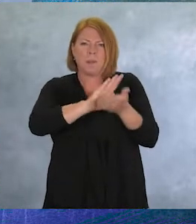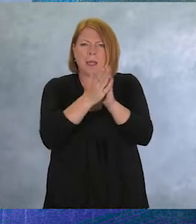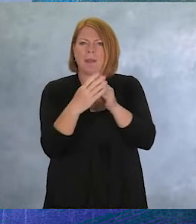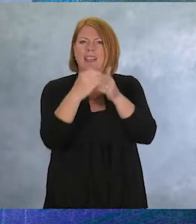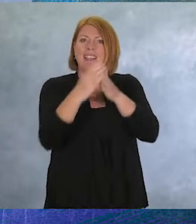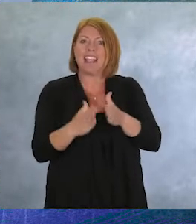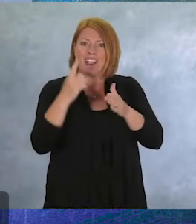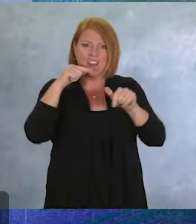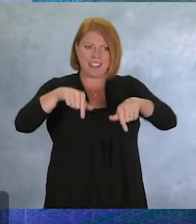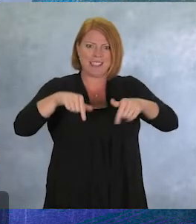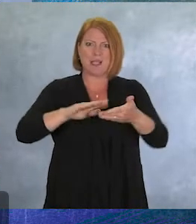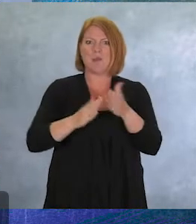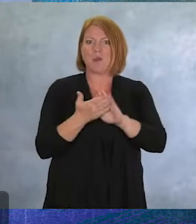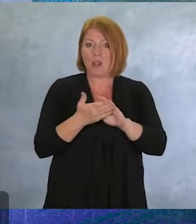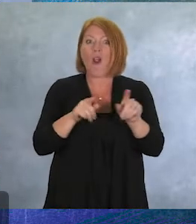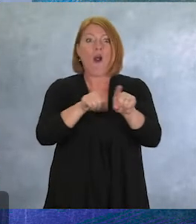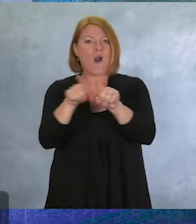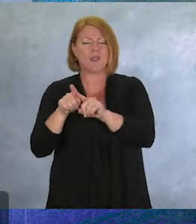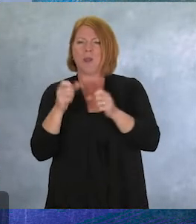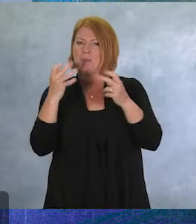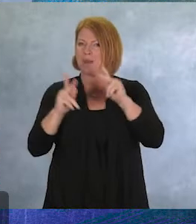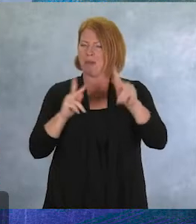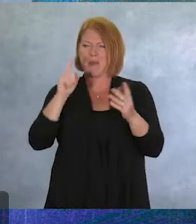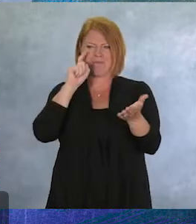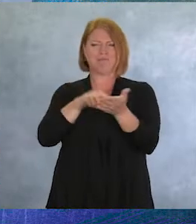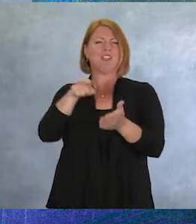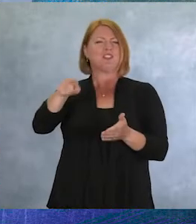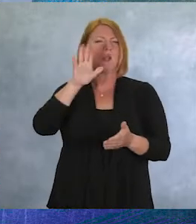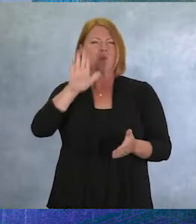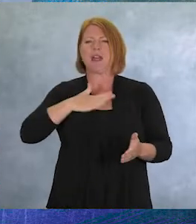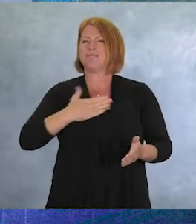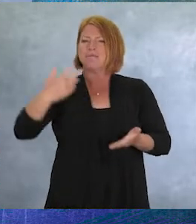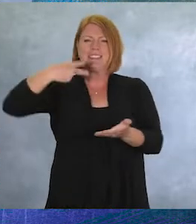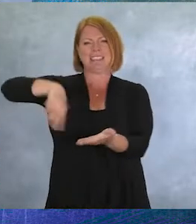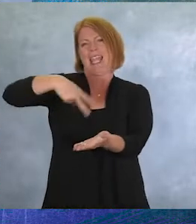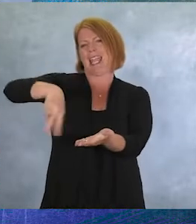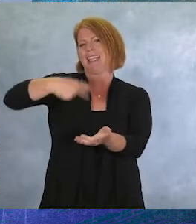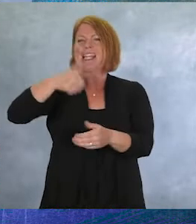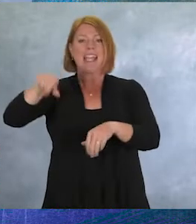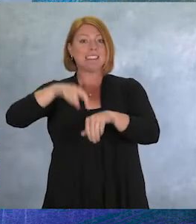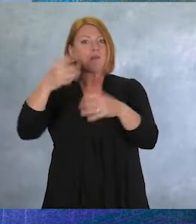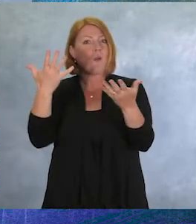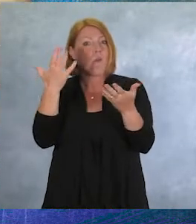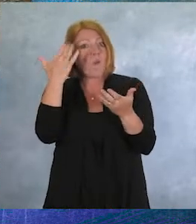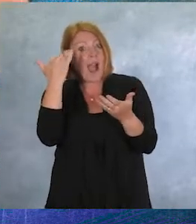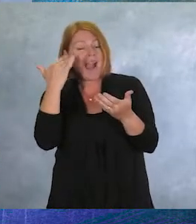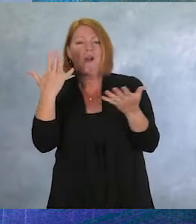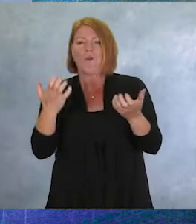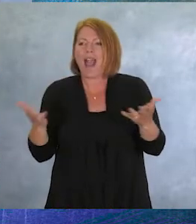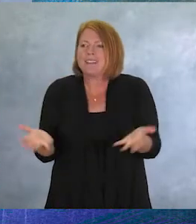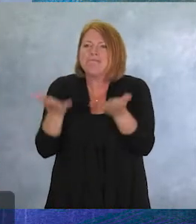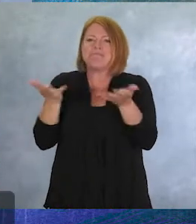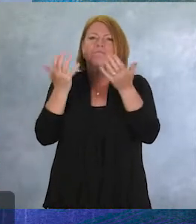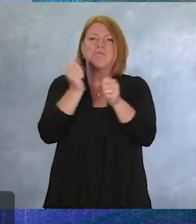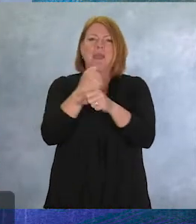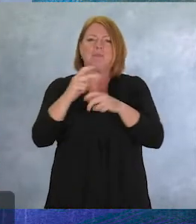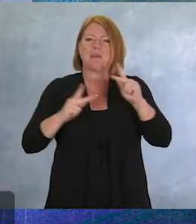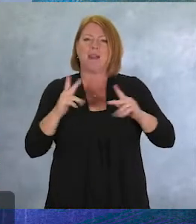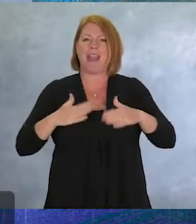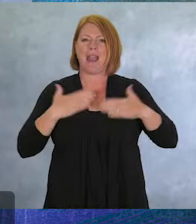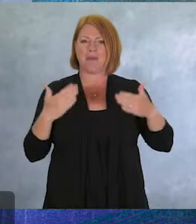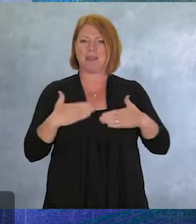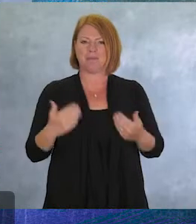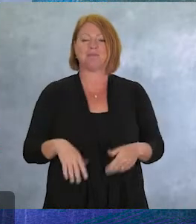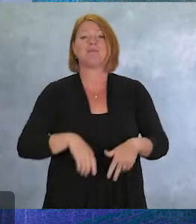community. Oh, and it's reported that she will have a dance party anywhere to lift the spirits of those around her. Fernando